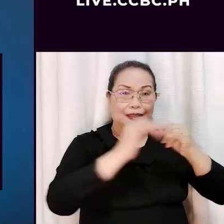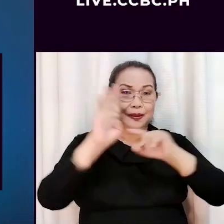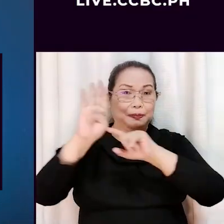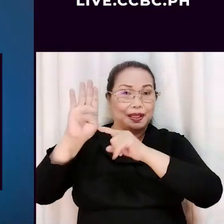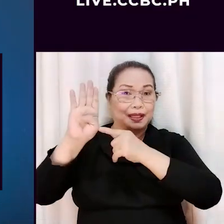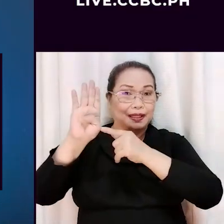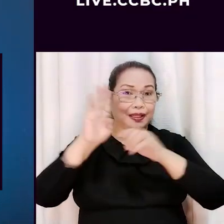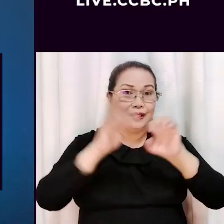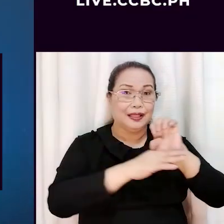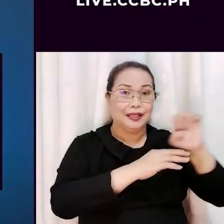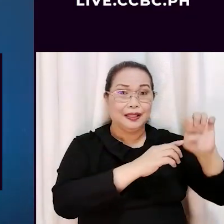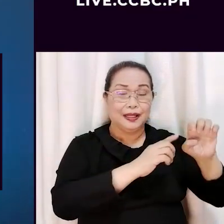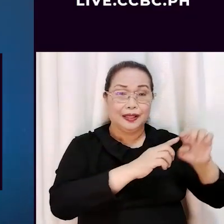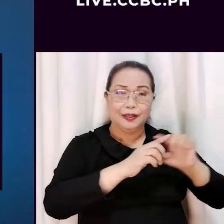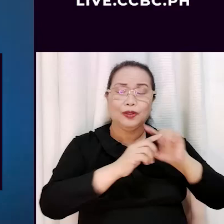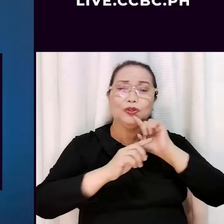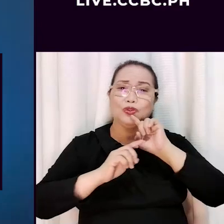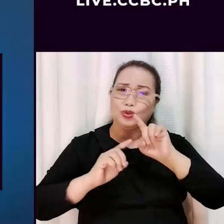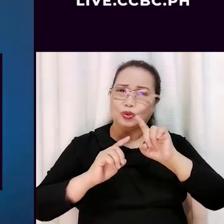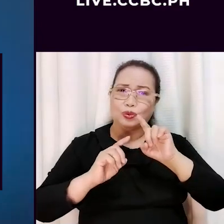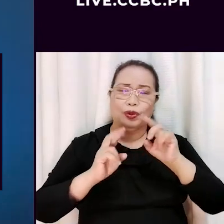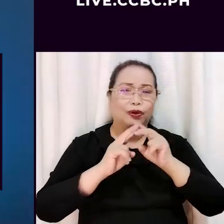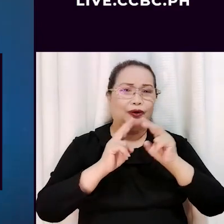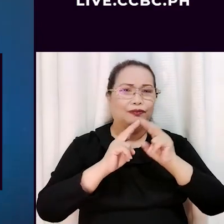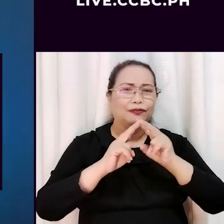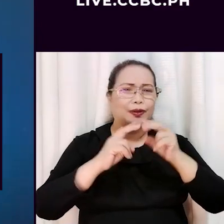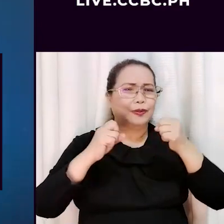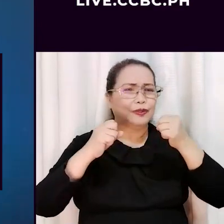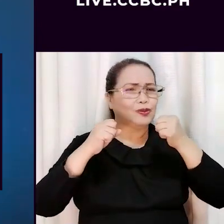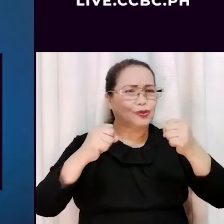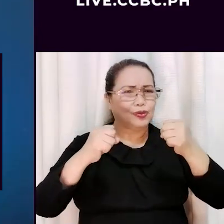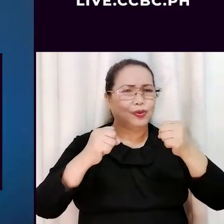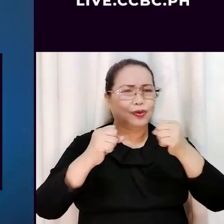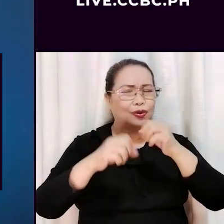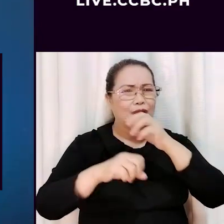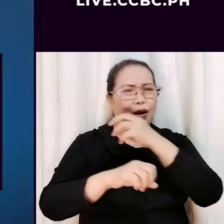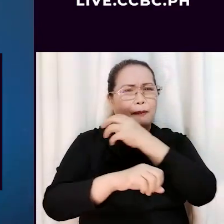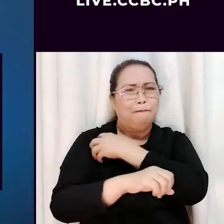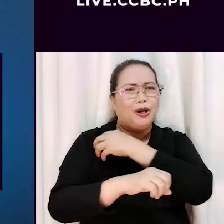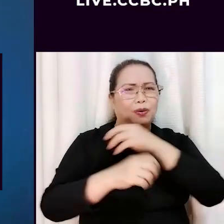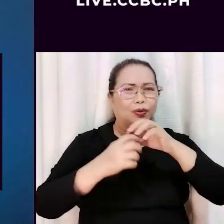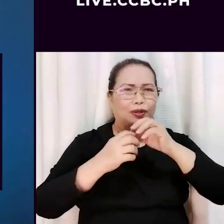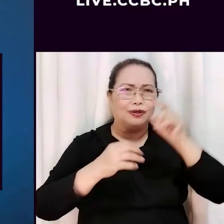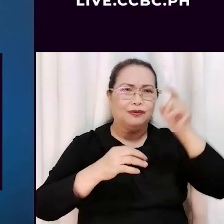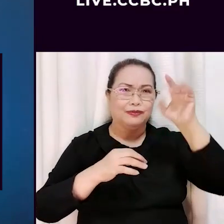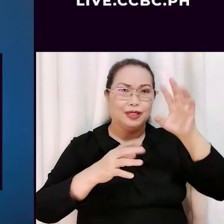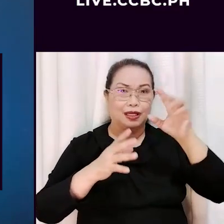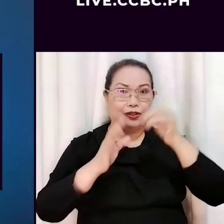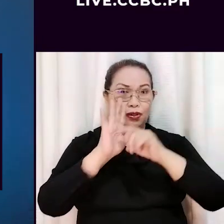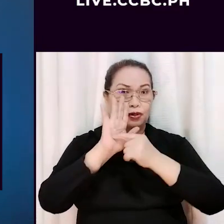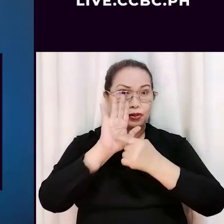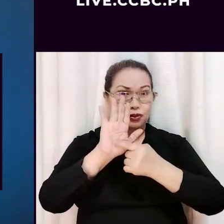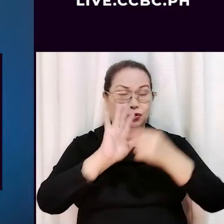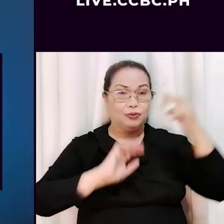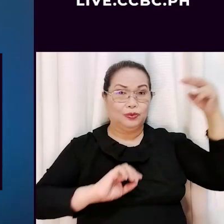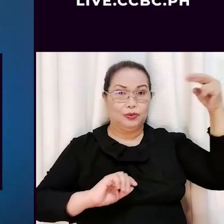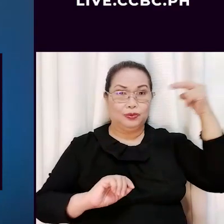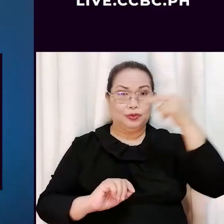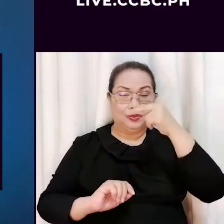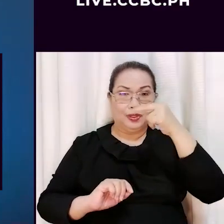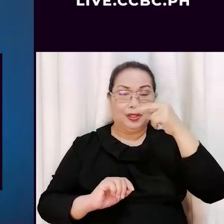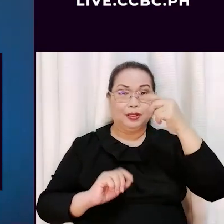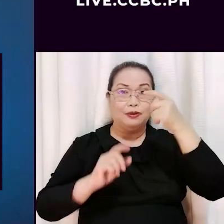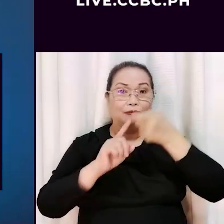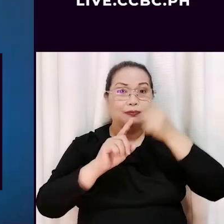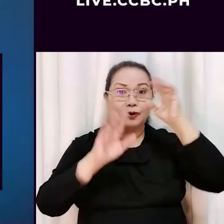end, is probably the most powerful image of God, from heaven's point of view. Because